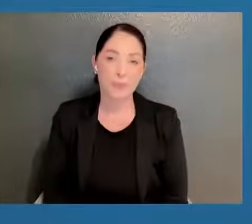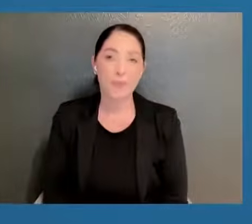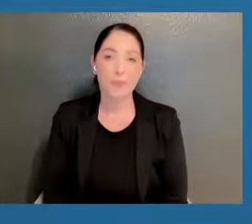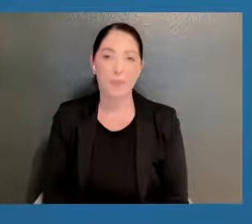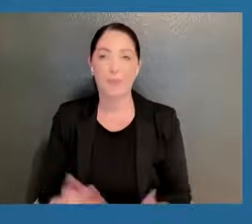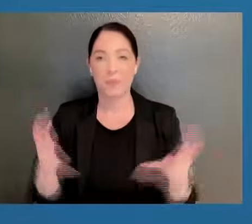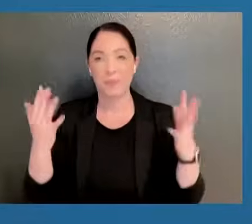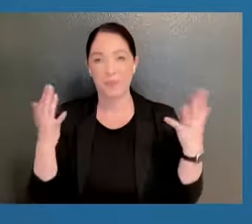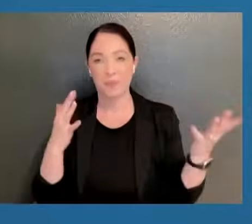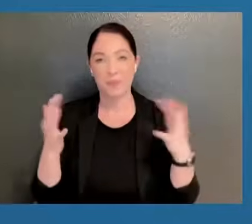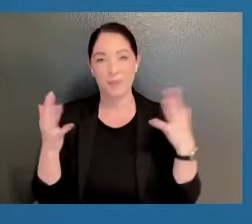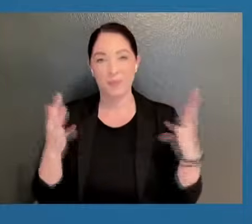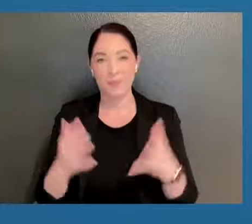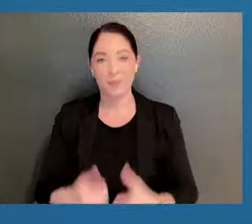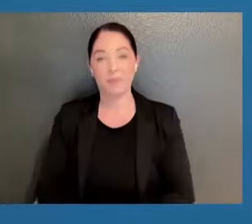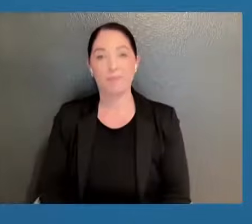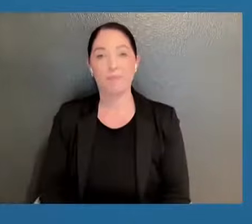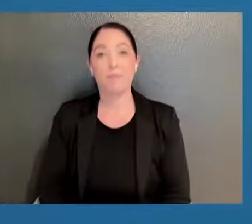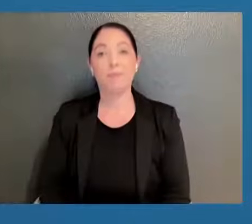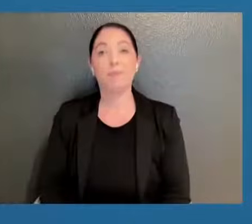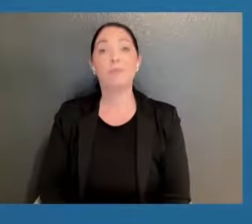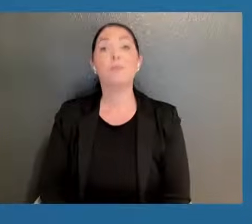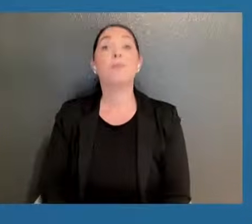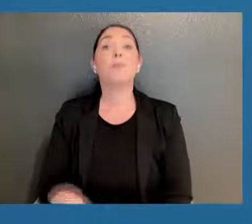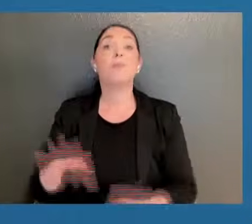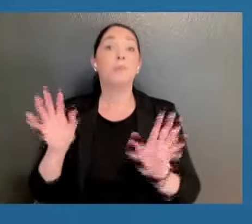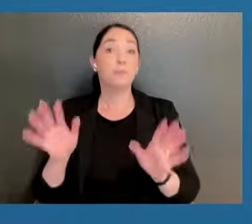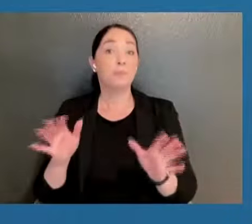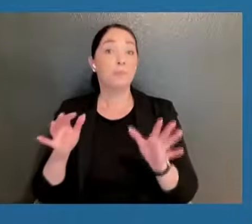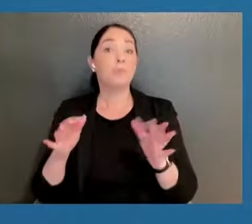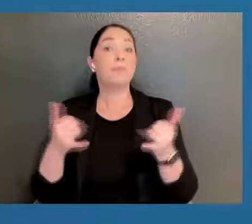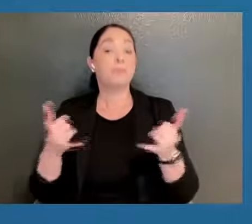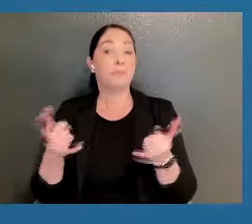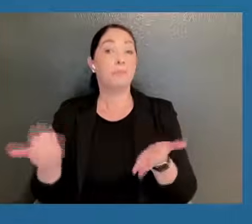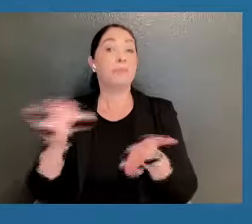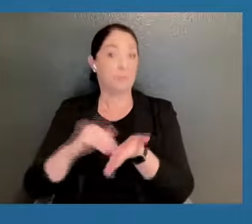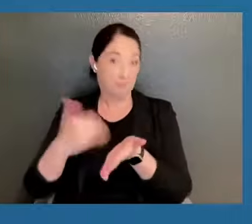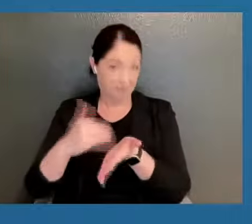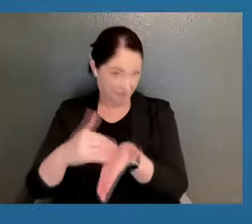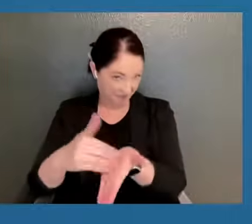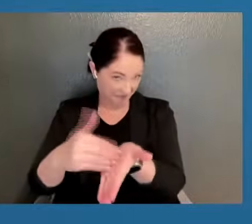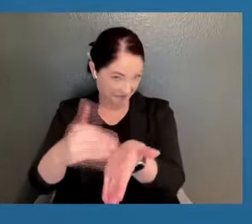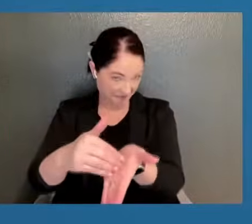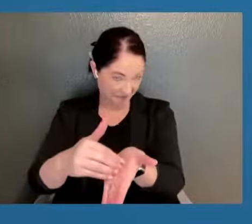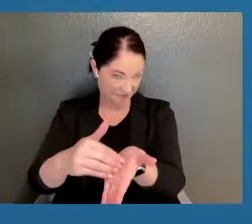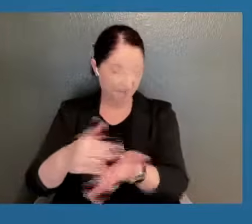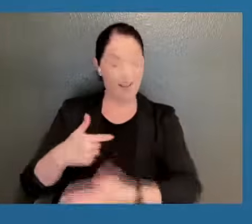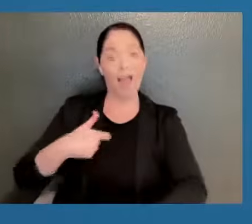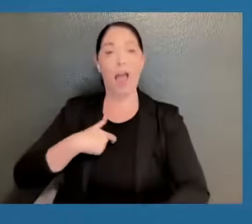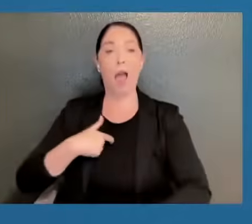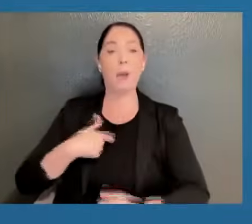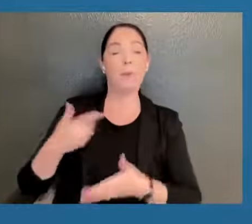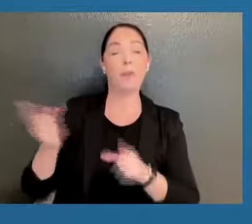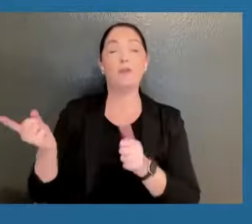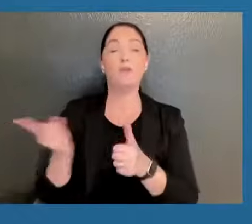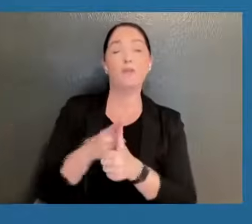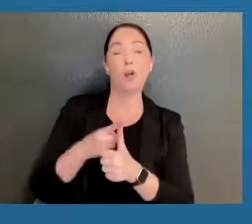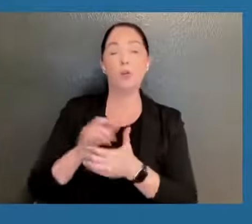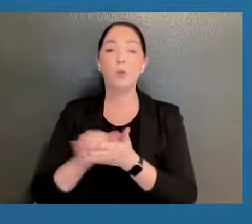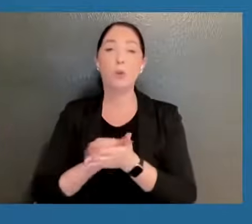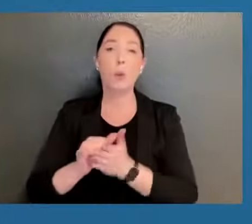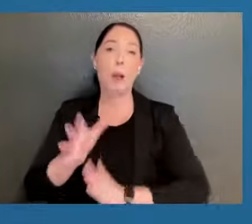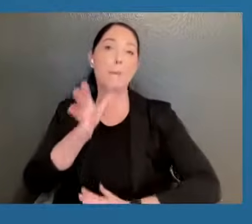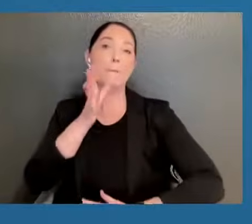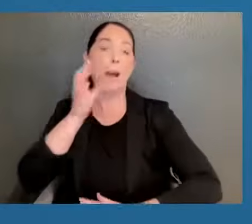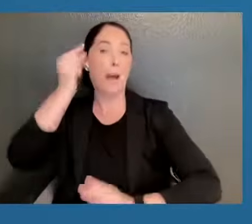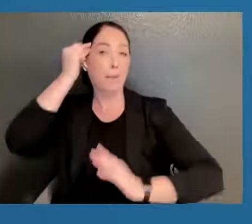And I'll say it for the 450th time, I'm New York's first mom governor, okay? There literally are people keeping